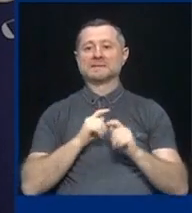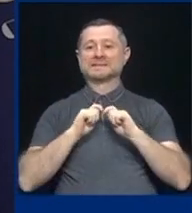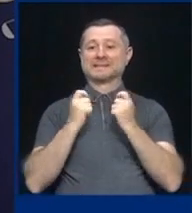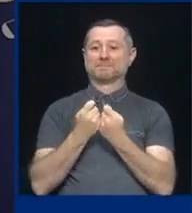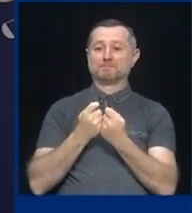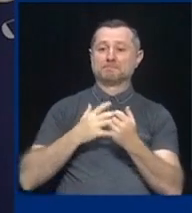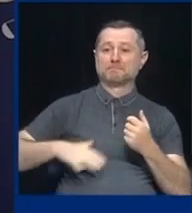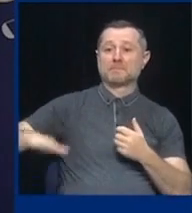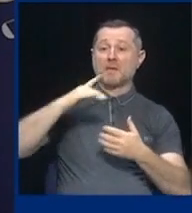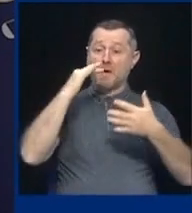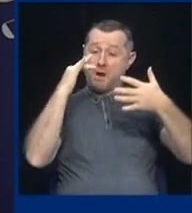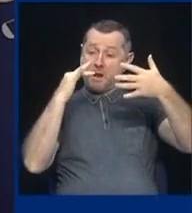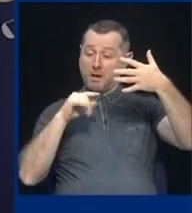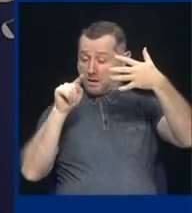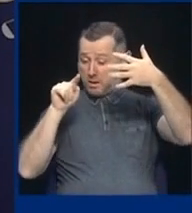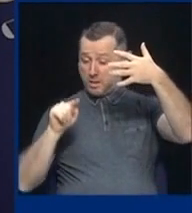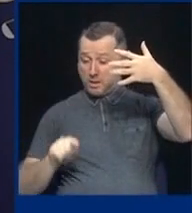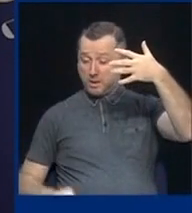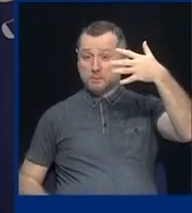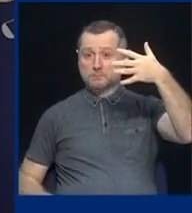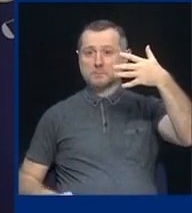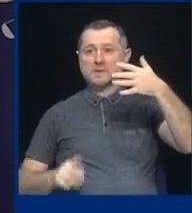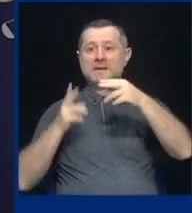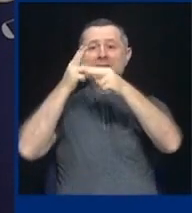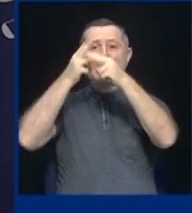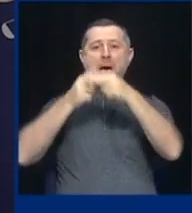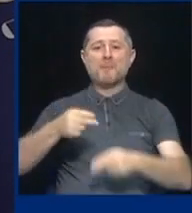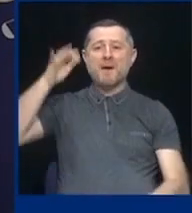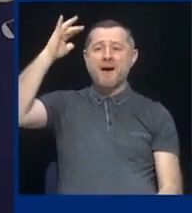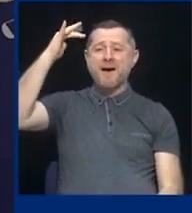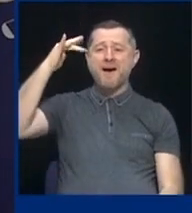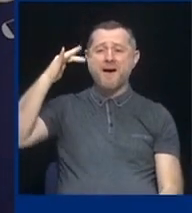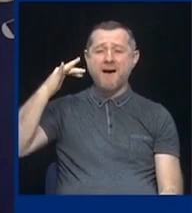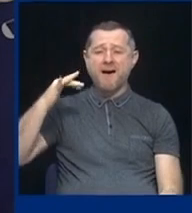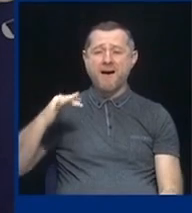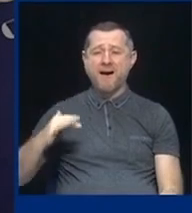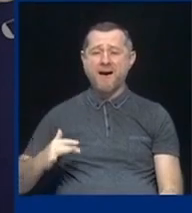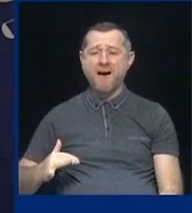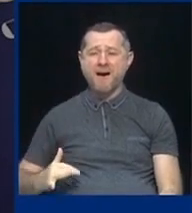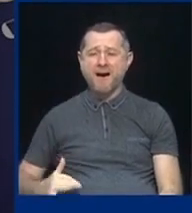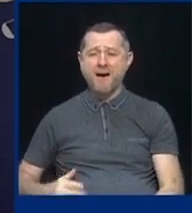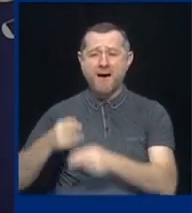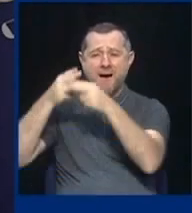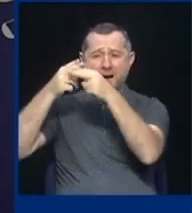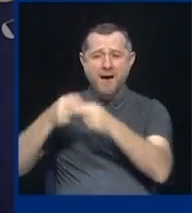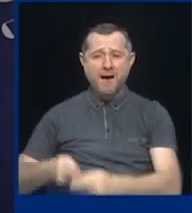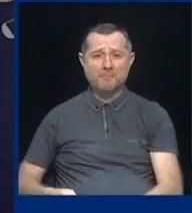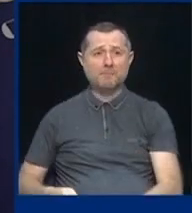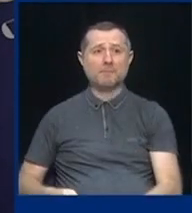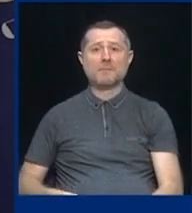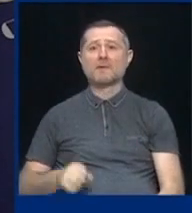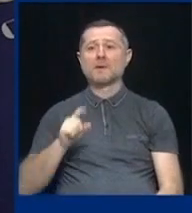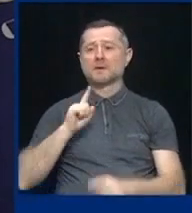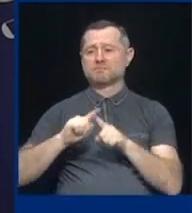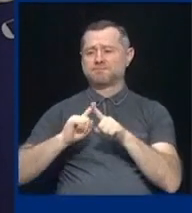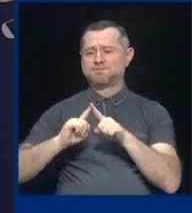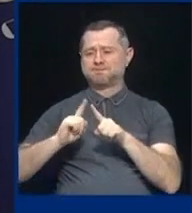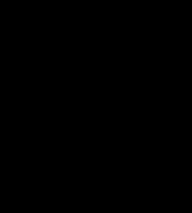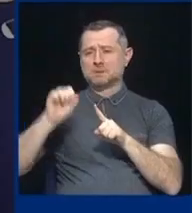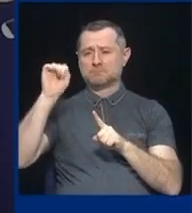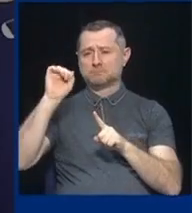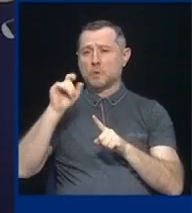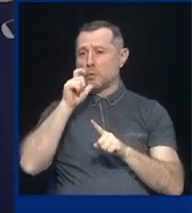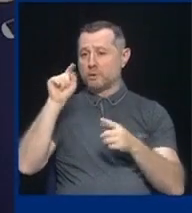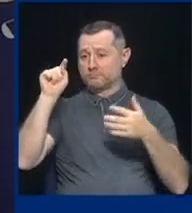Garvey, Stephanie Benton, Dana Caratenuto, Kelly Cummings, Rich Azzapardi, Howard Zucker, Rick Cotton, Jan Oliva, Jack Davies, and